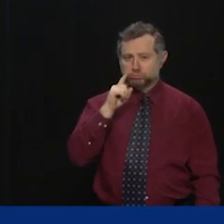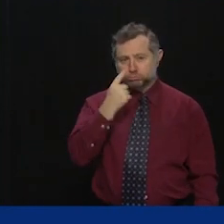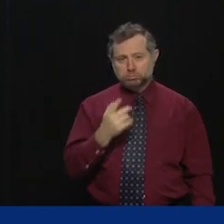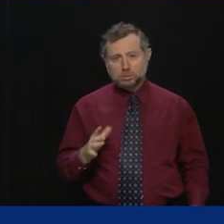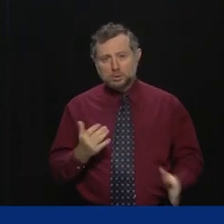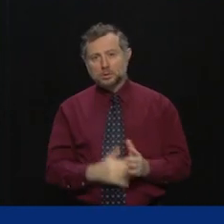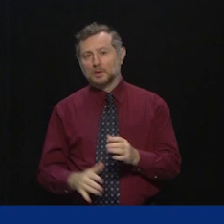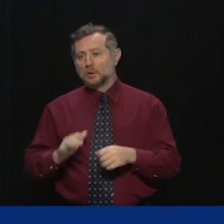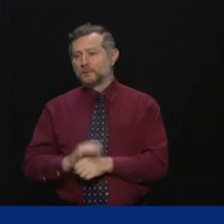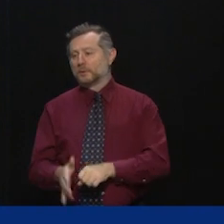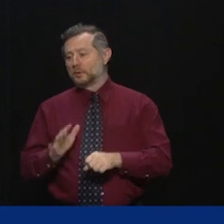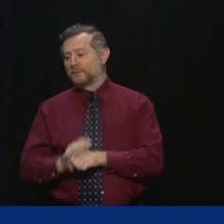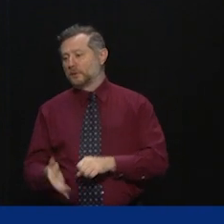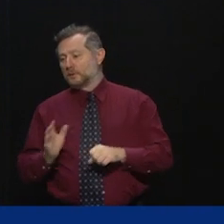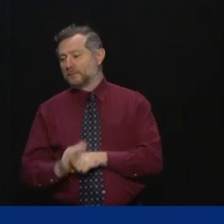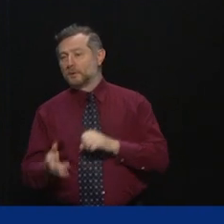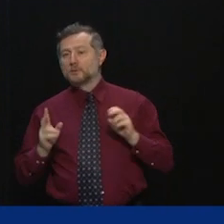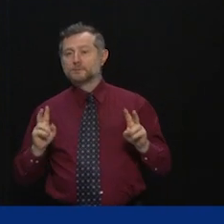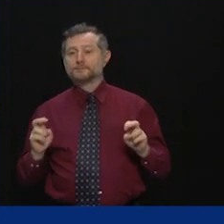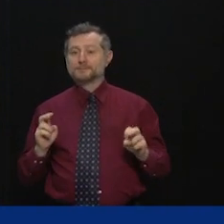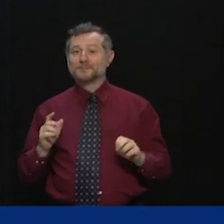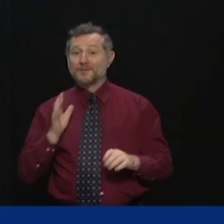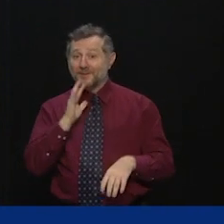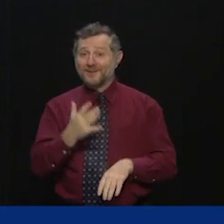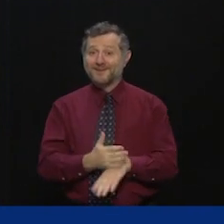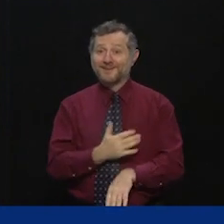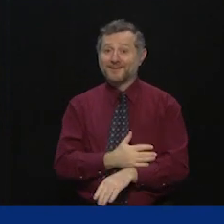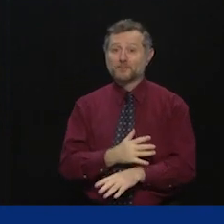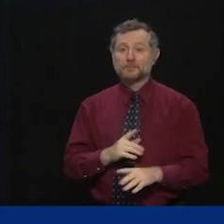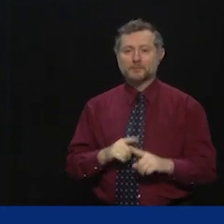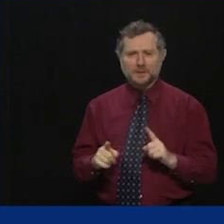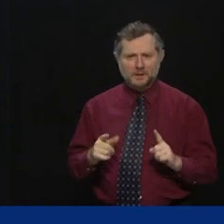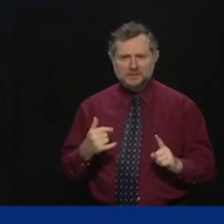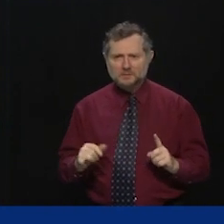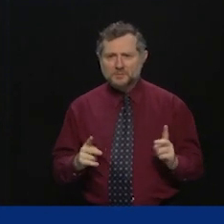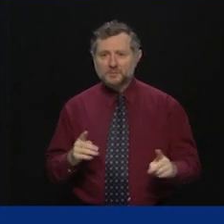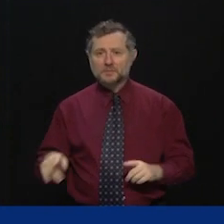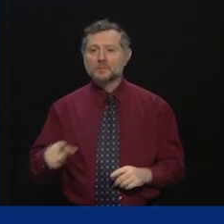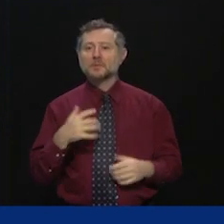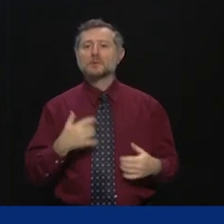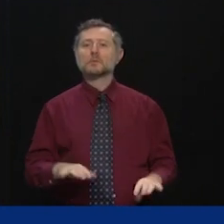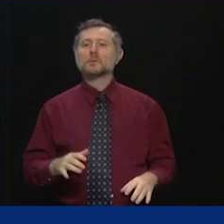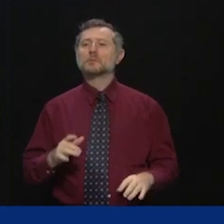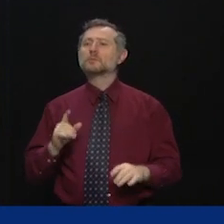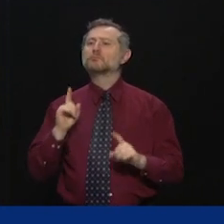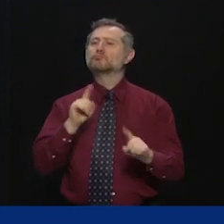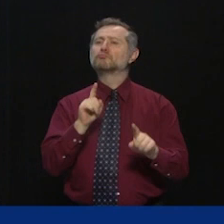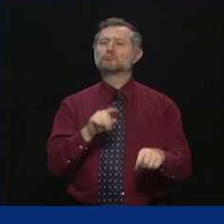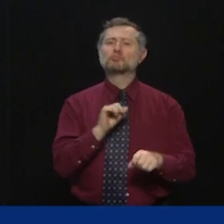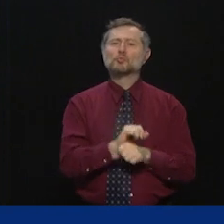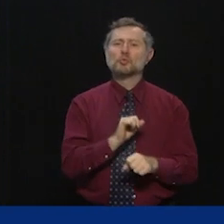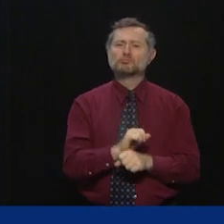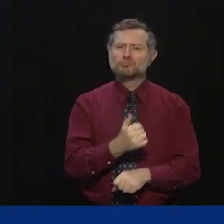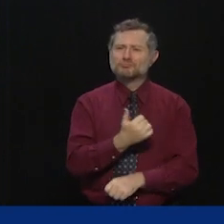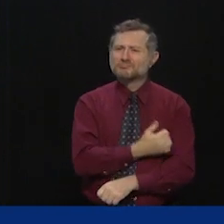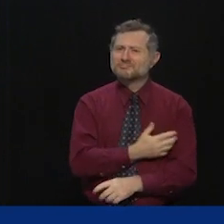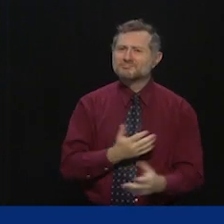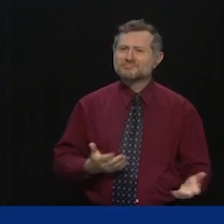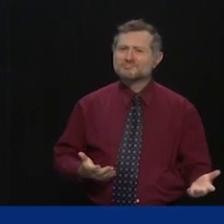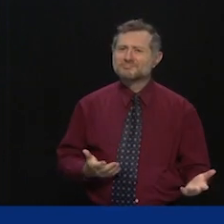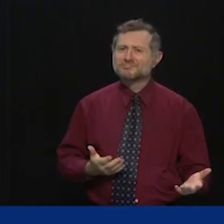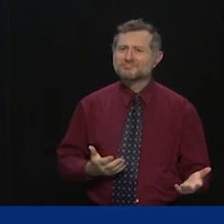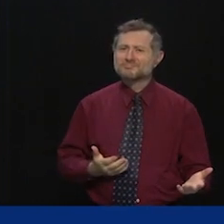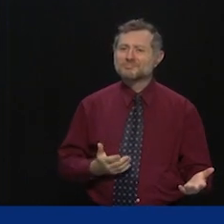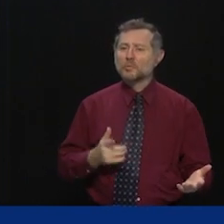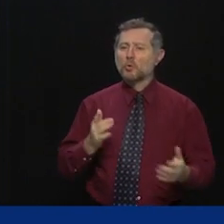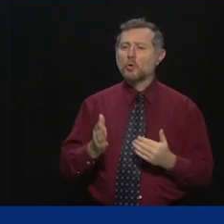And you know what? They still continue to show up. This site continued to vaccinate people. Nearly 80,000 people